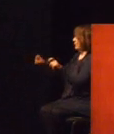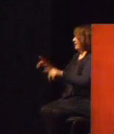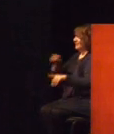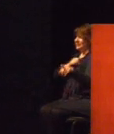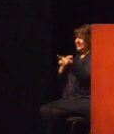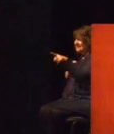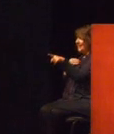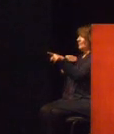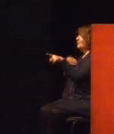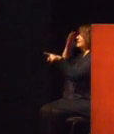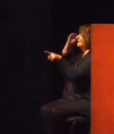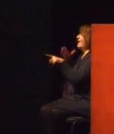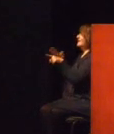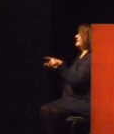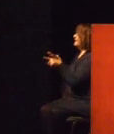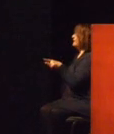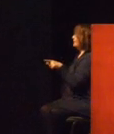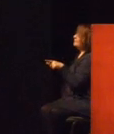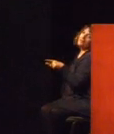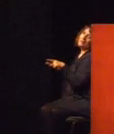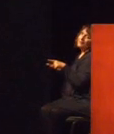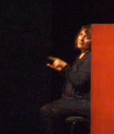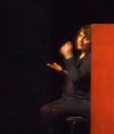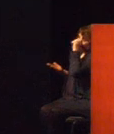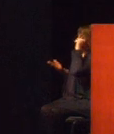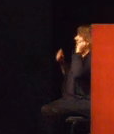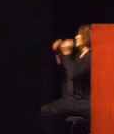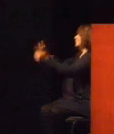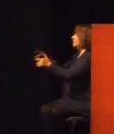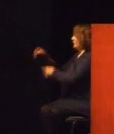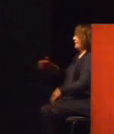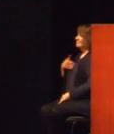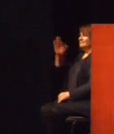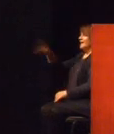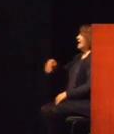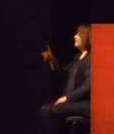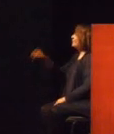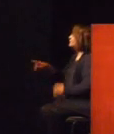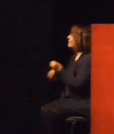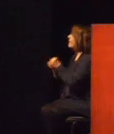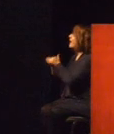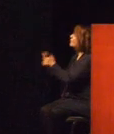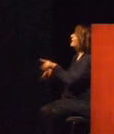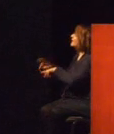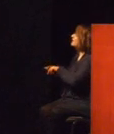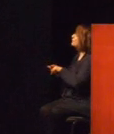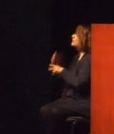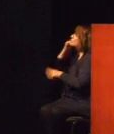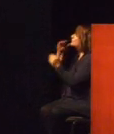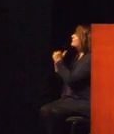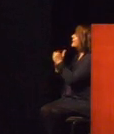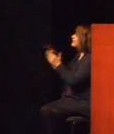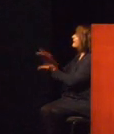and faculty here, to put forth a question, I have a question about how to increase racial equity on this campus.